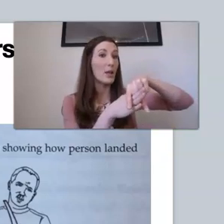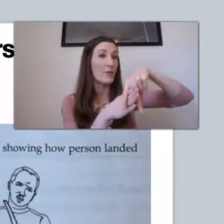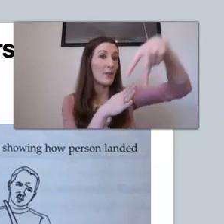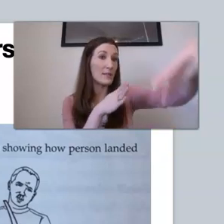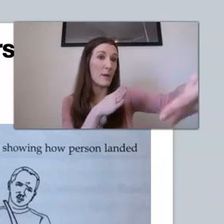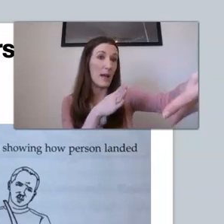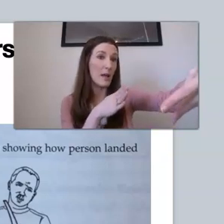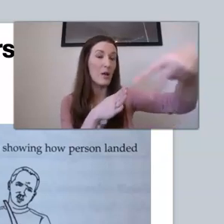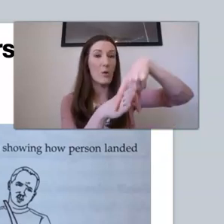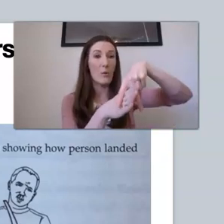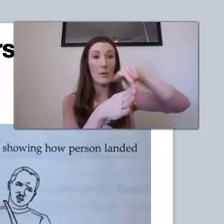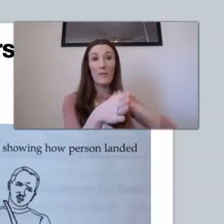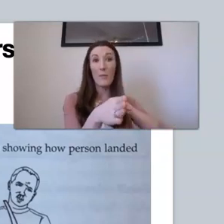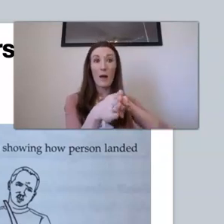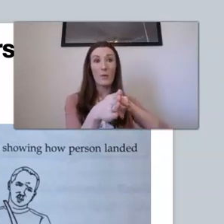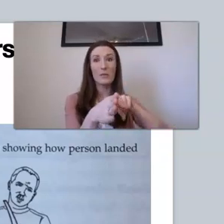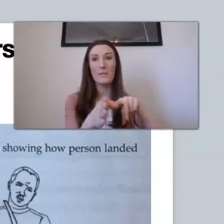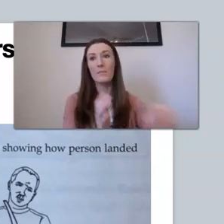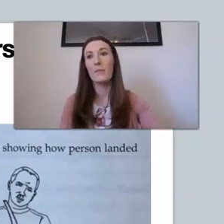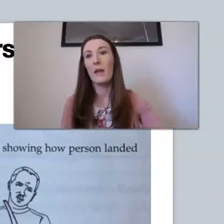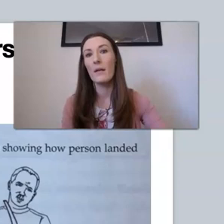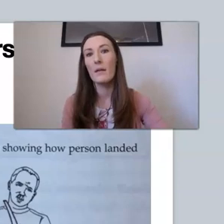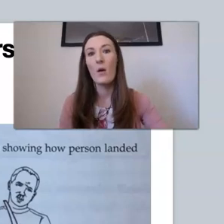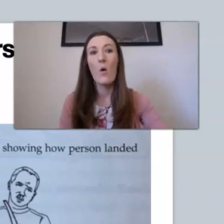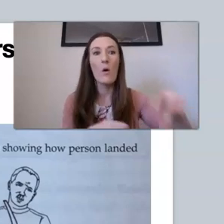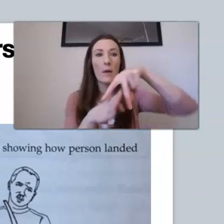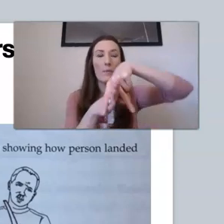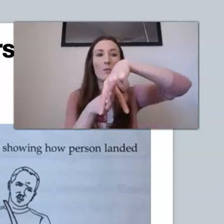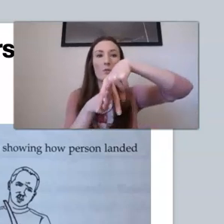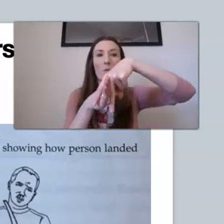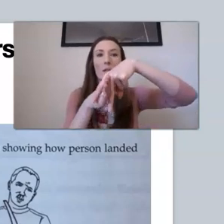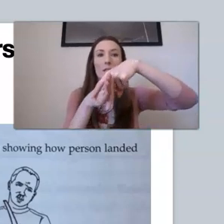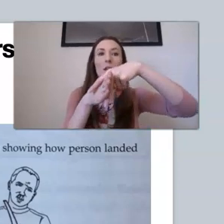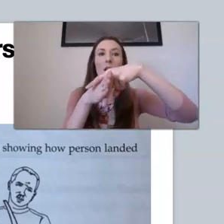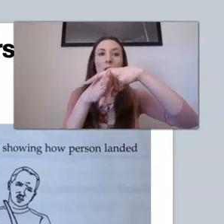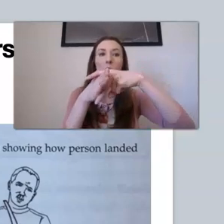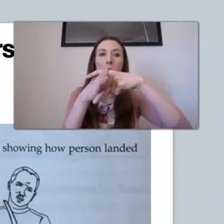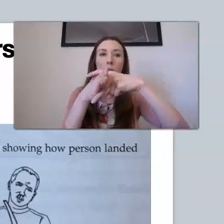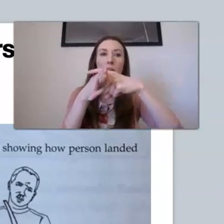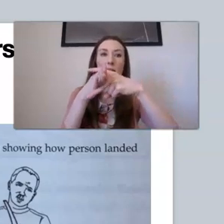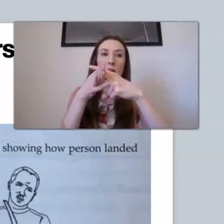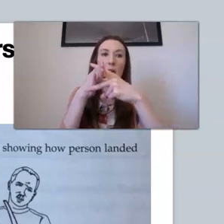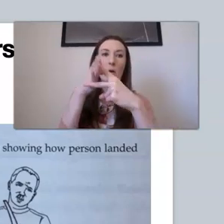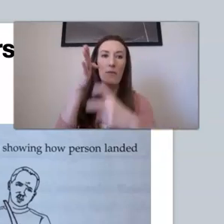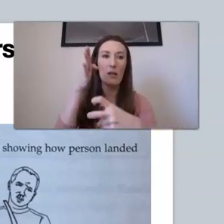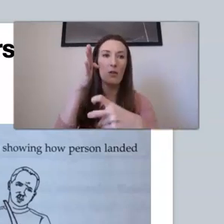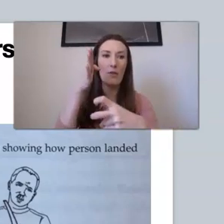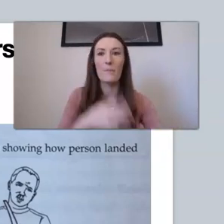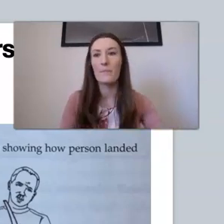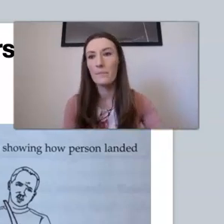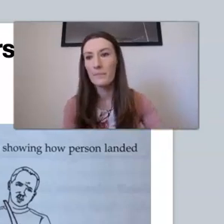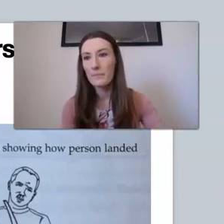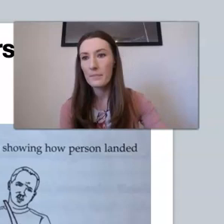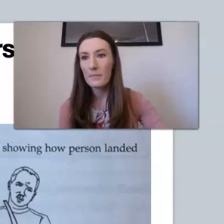maybe you fell this way. Or maybe you fell backwards. Okay. Or maybe you slowly slid off, the saddle came off, and then you